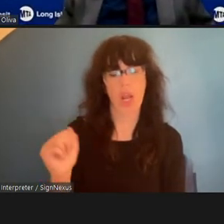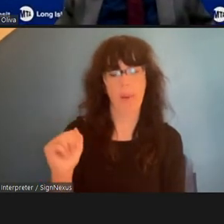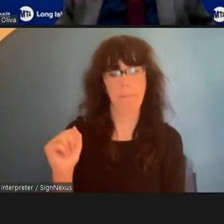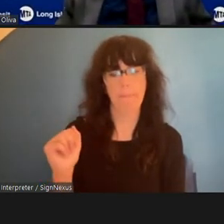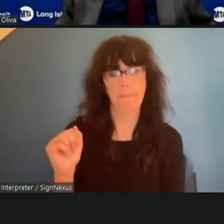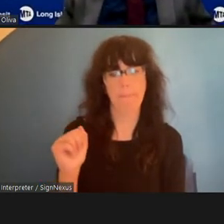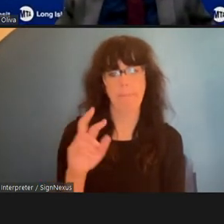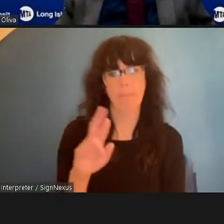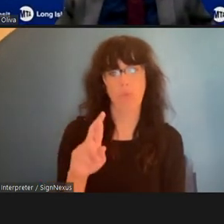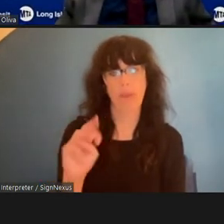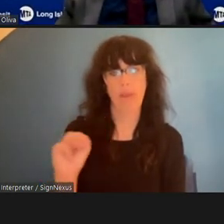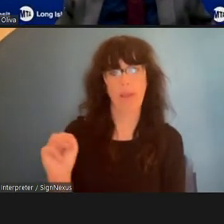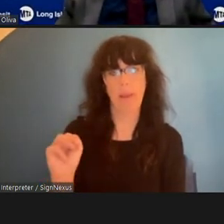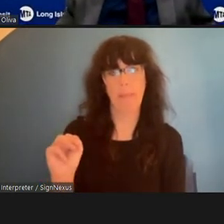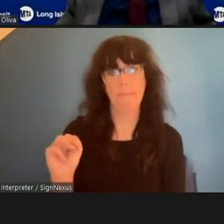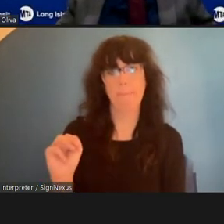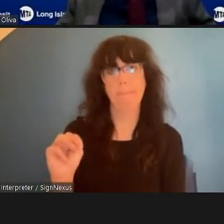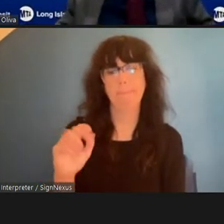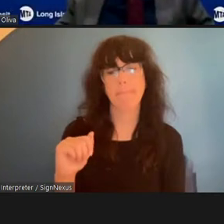ray m